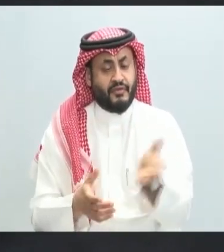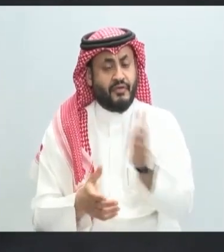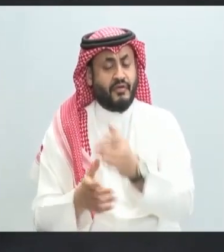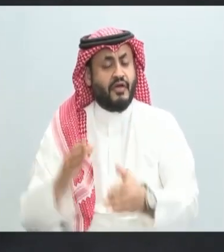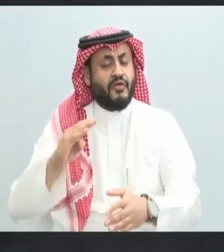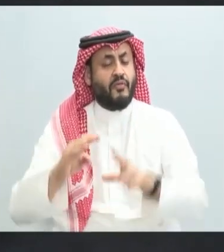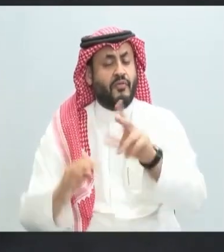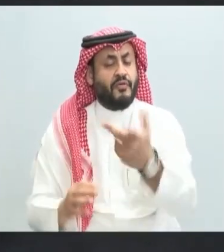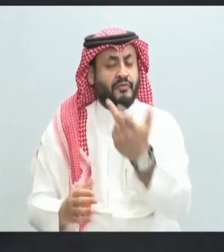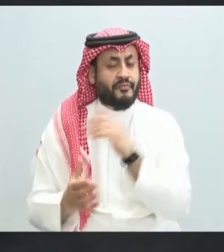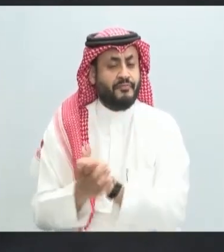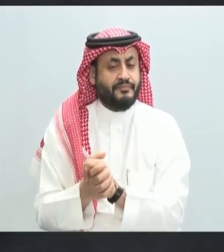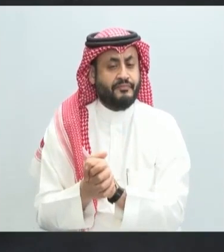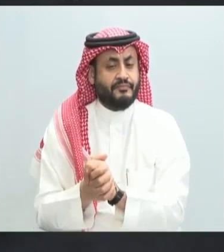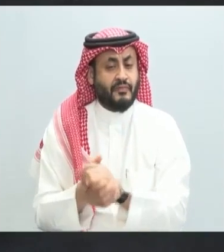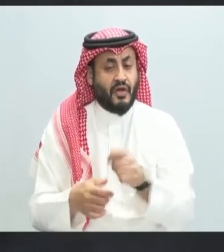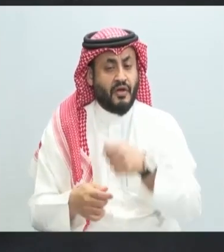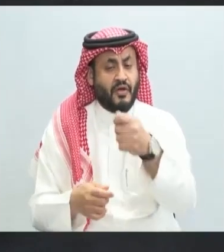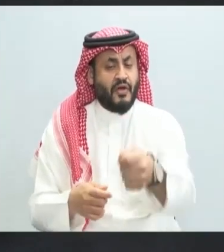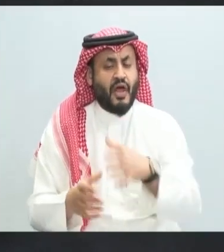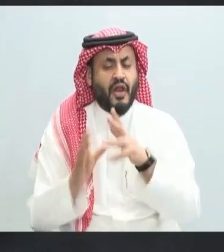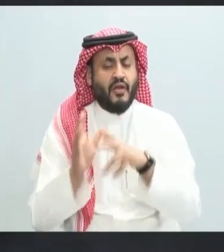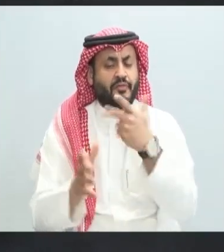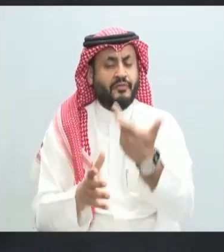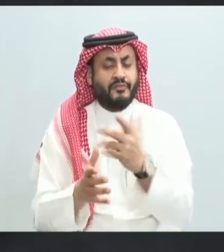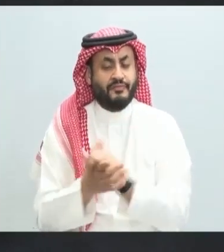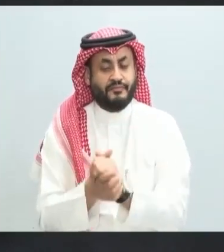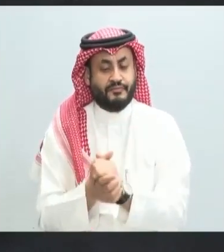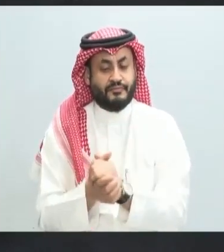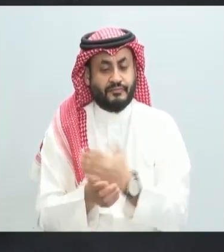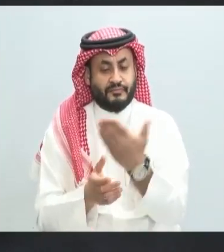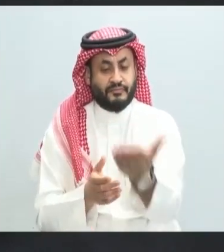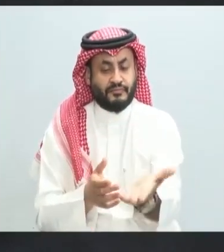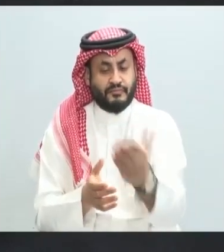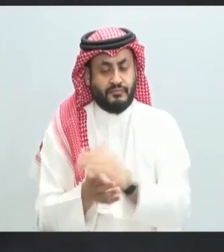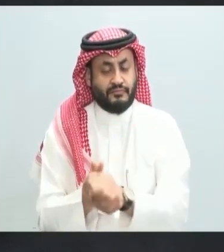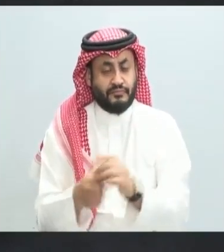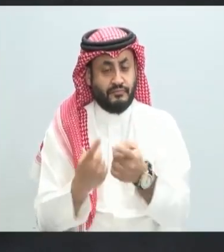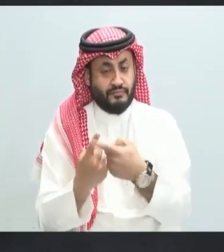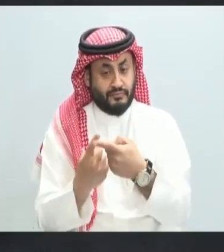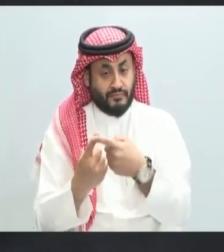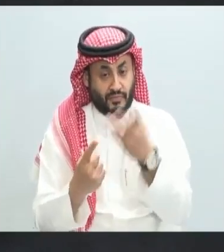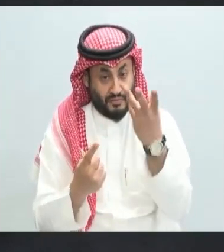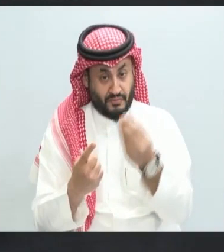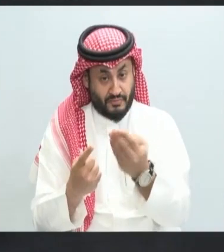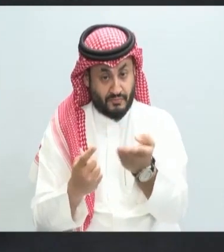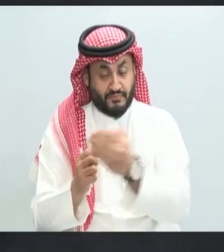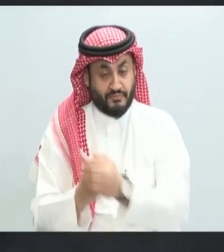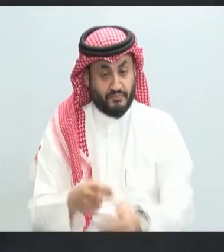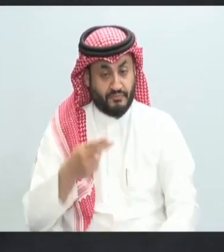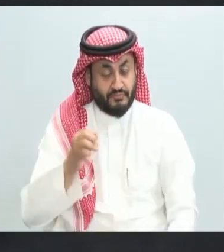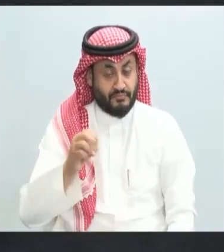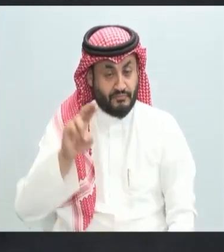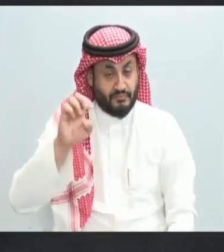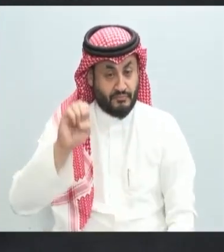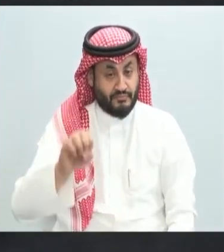to take or use or borrow from you. Only one important phrase, which is, here